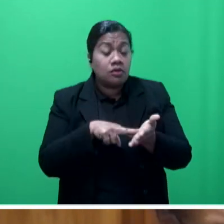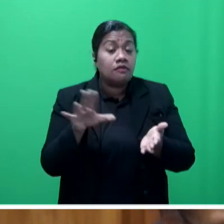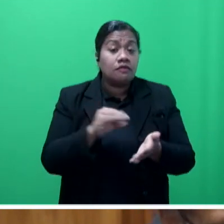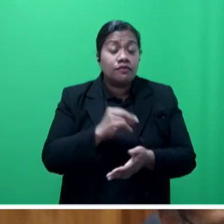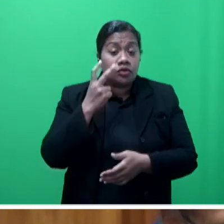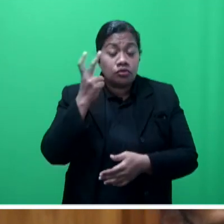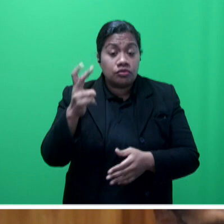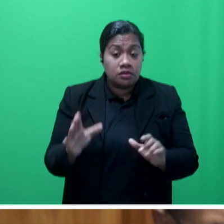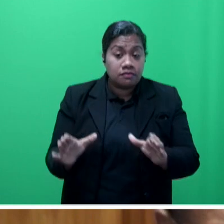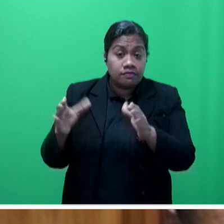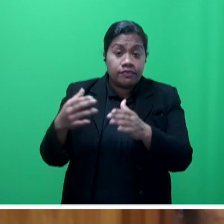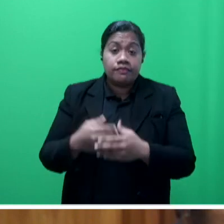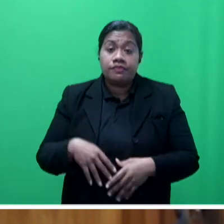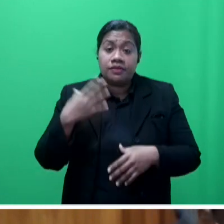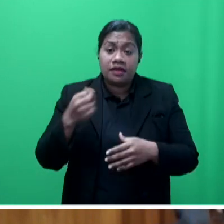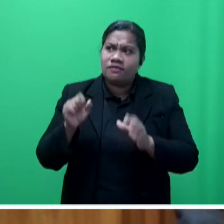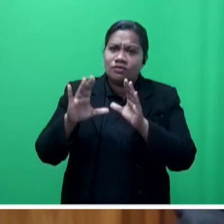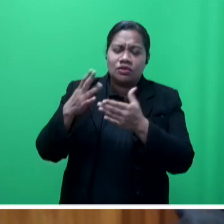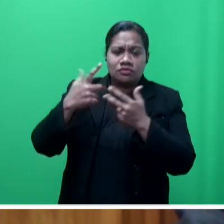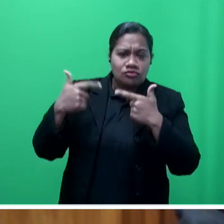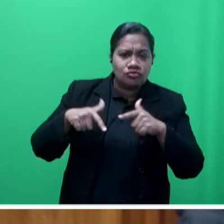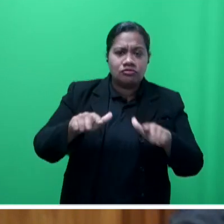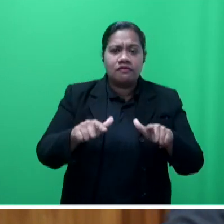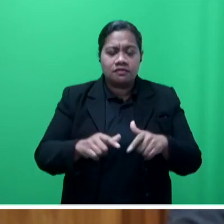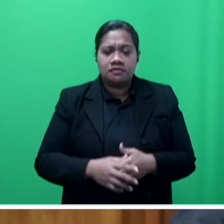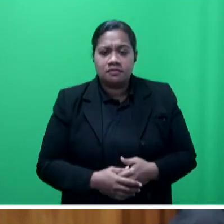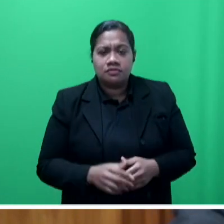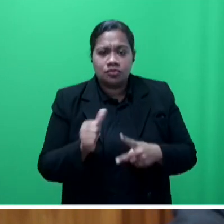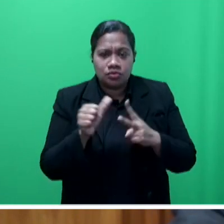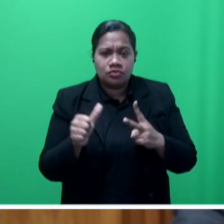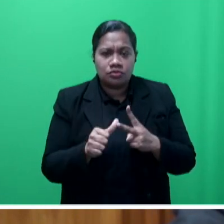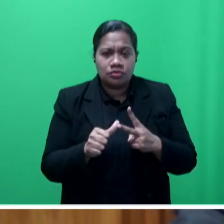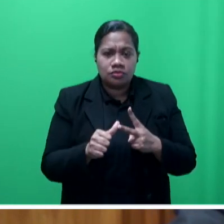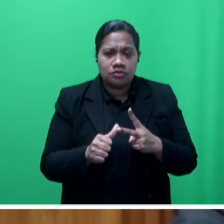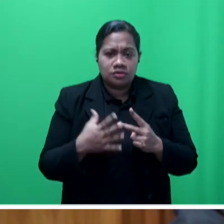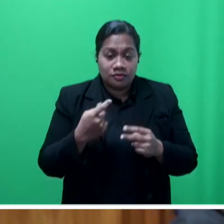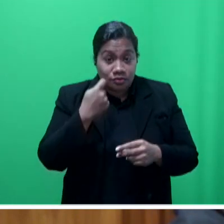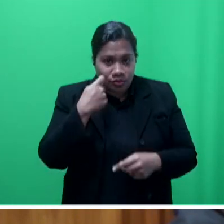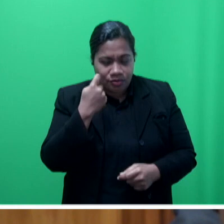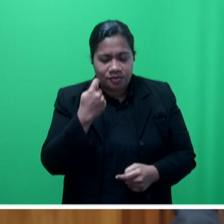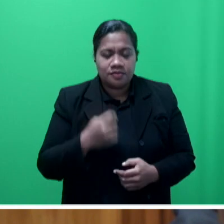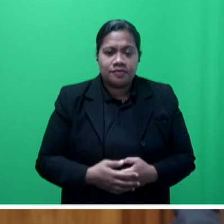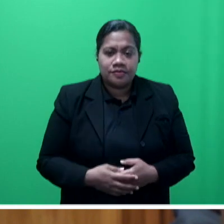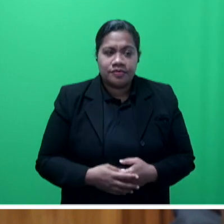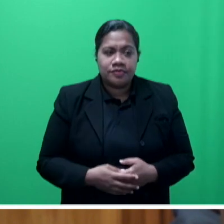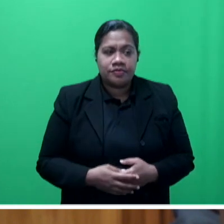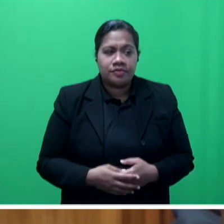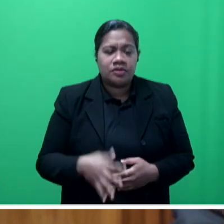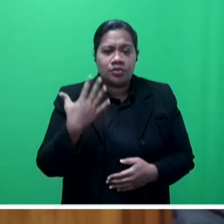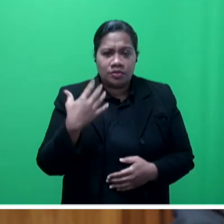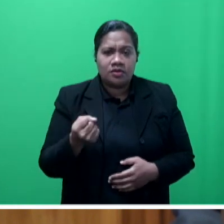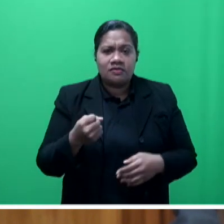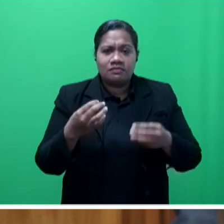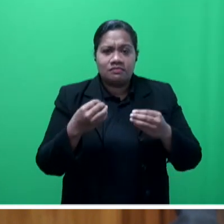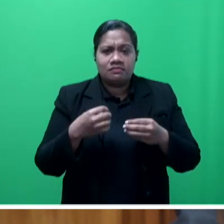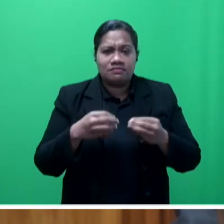the corporate group travel also has recovered sooner than expected, and we have back-to-back corporate groups from Australia